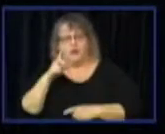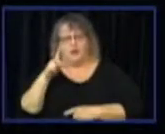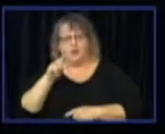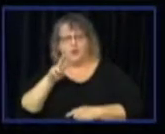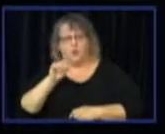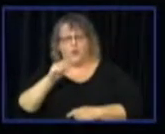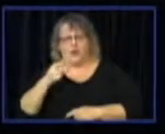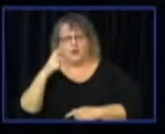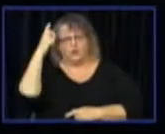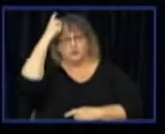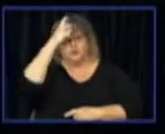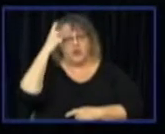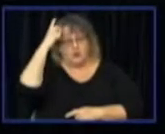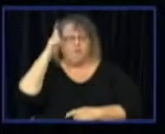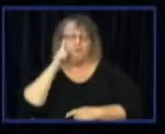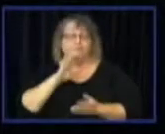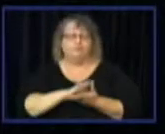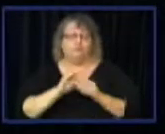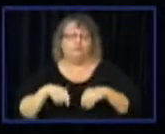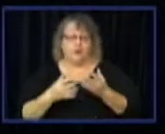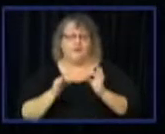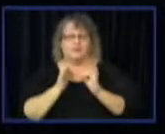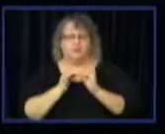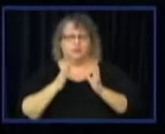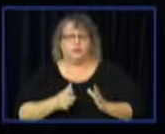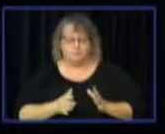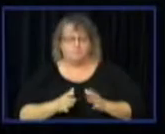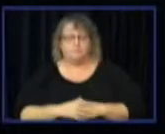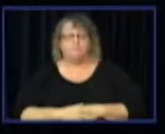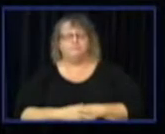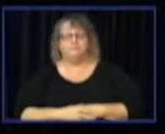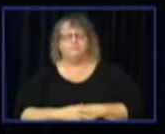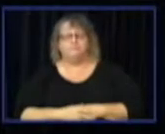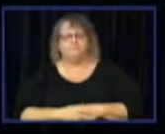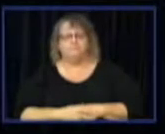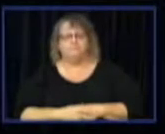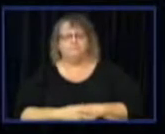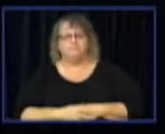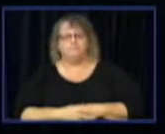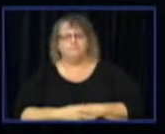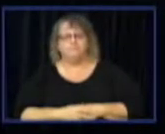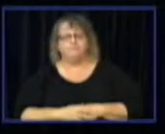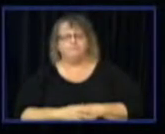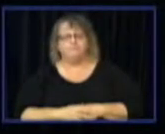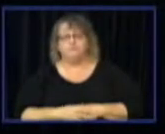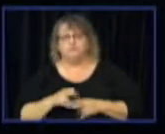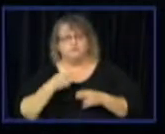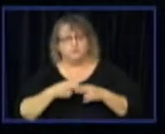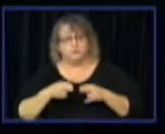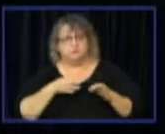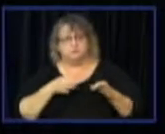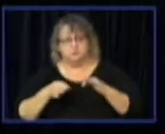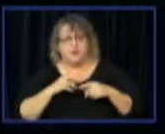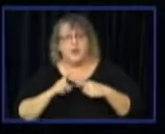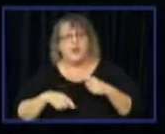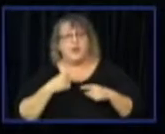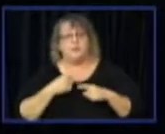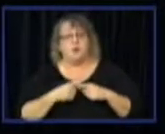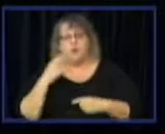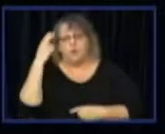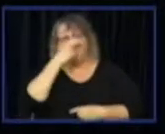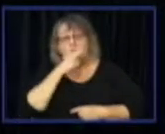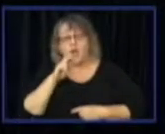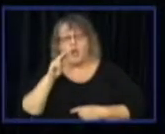Dewayne Berg, who will also be providing American Sign Language interpreting. So let me take a moment to tell you about the